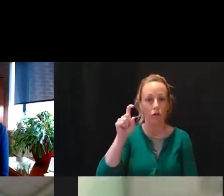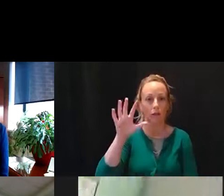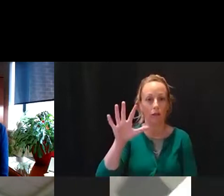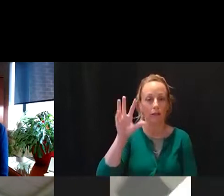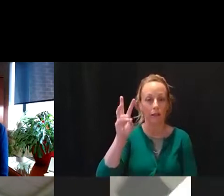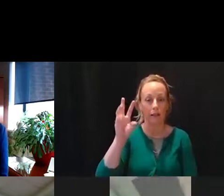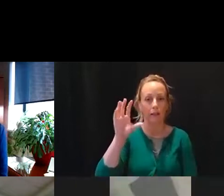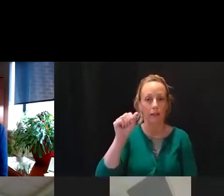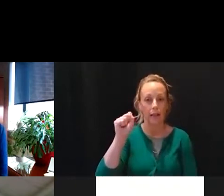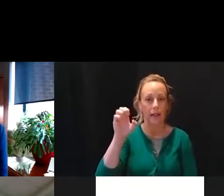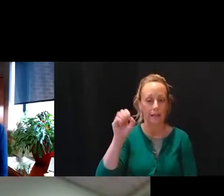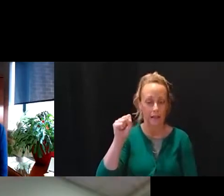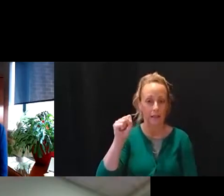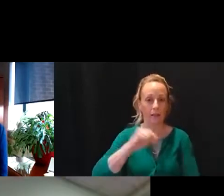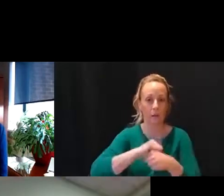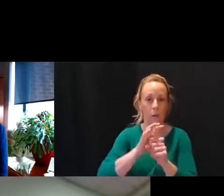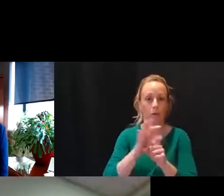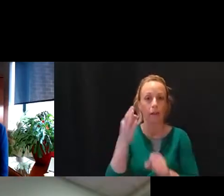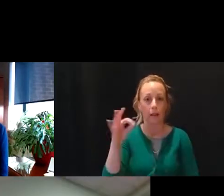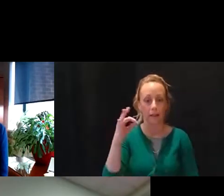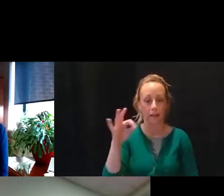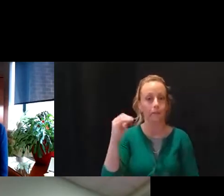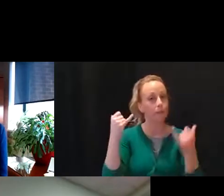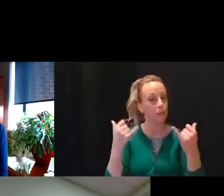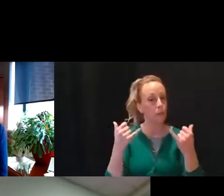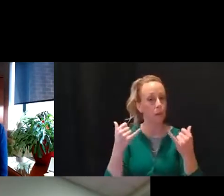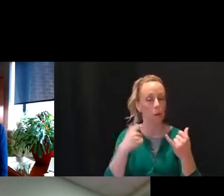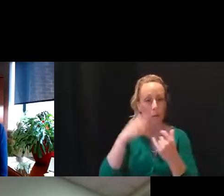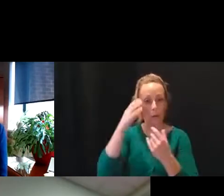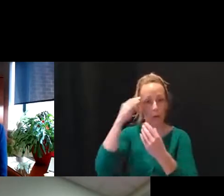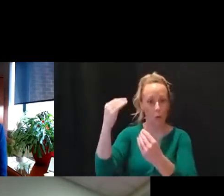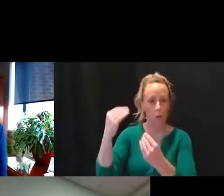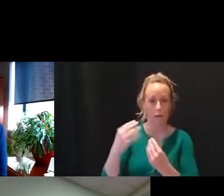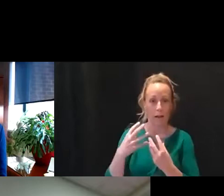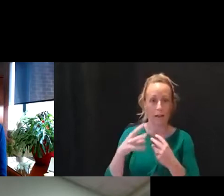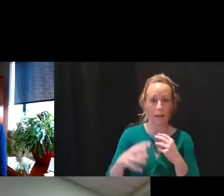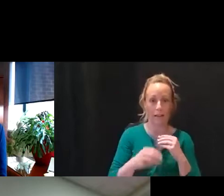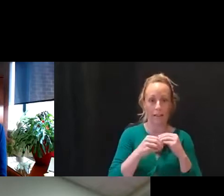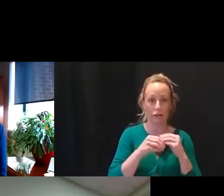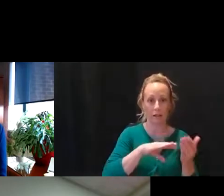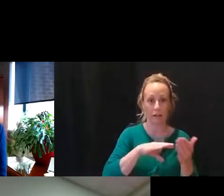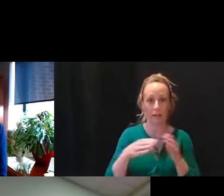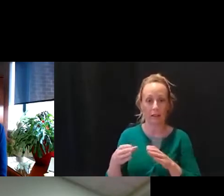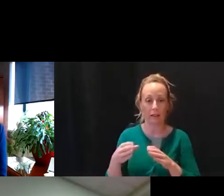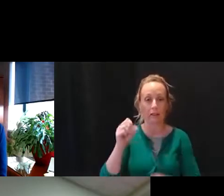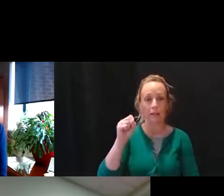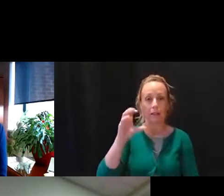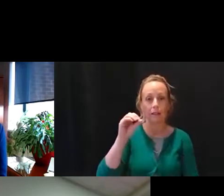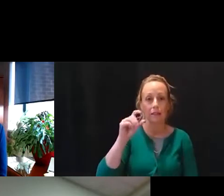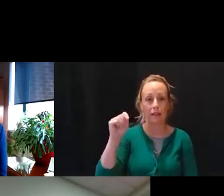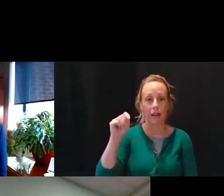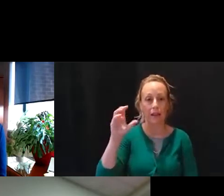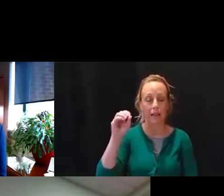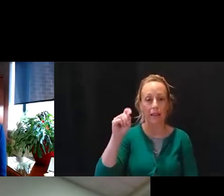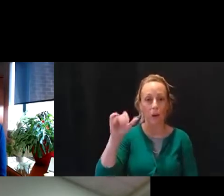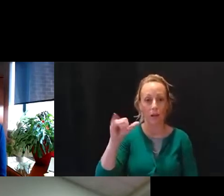3,156 cases of COVID-19. Today, we were notified of an additional death of a Scott County resident in